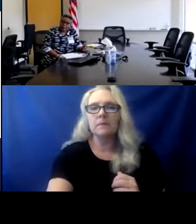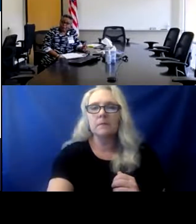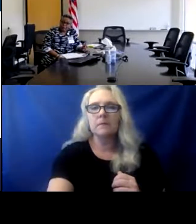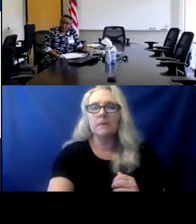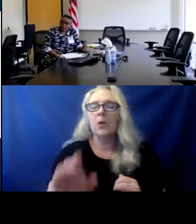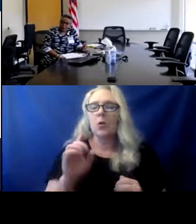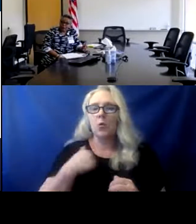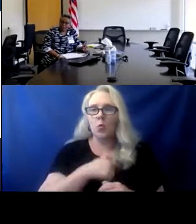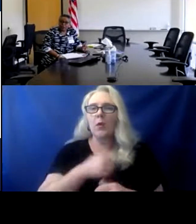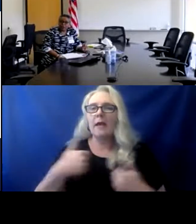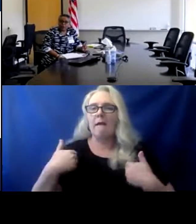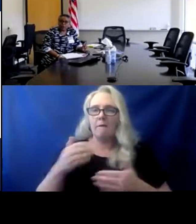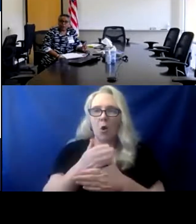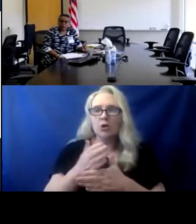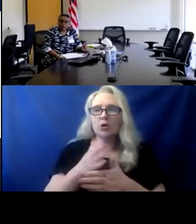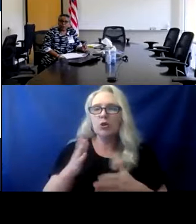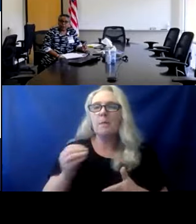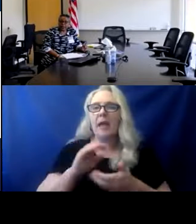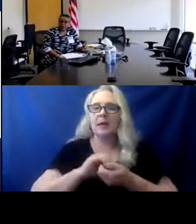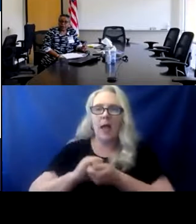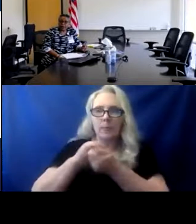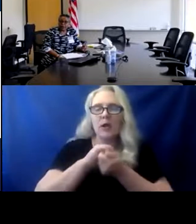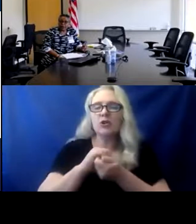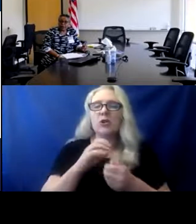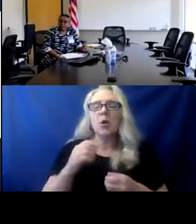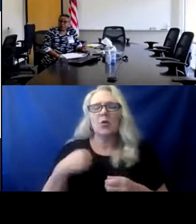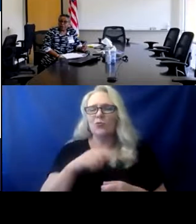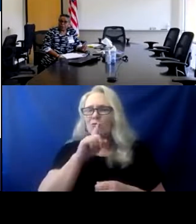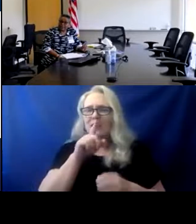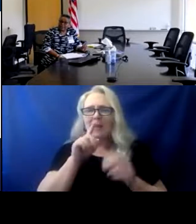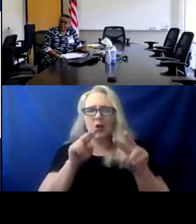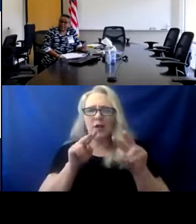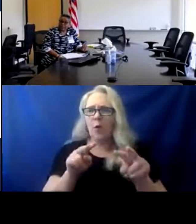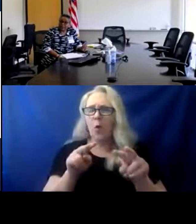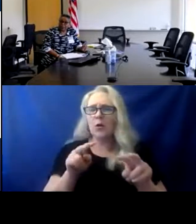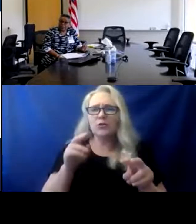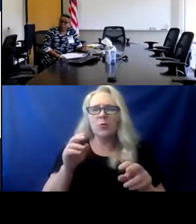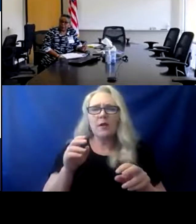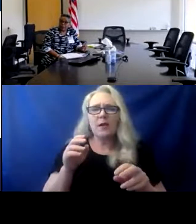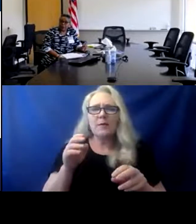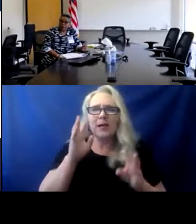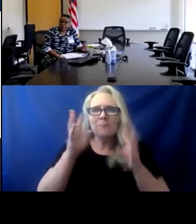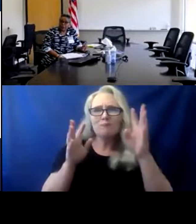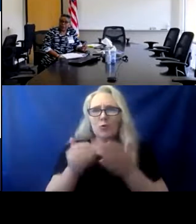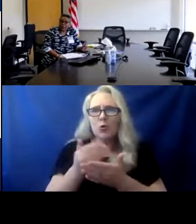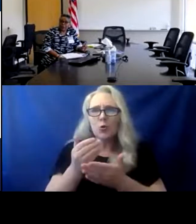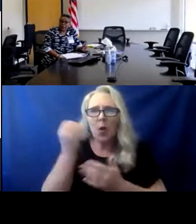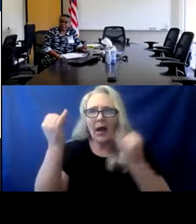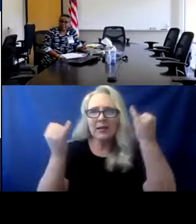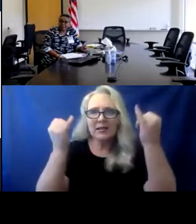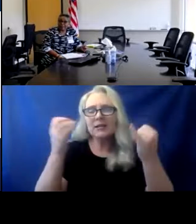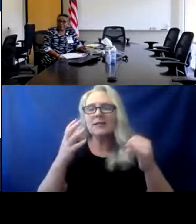and collaboration. Look forward to bringing forth some new ideas and experience to continue